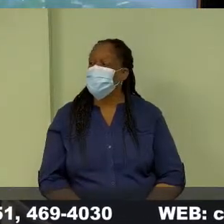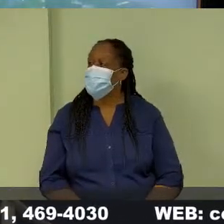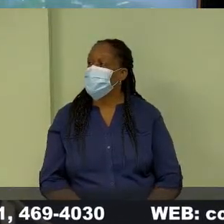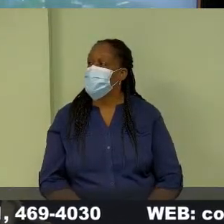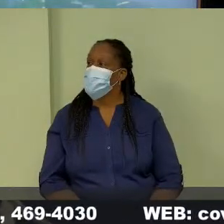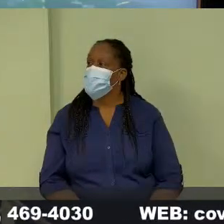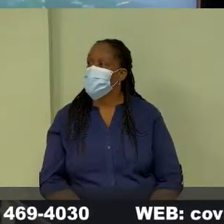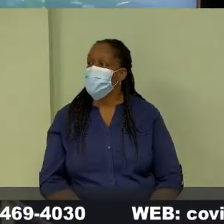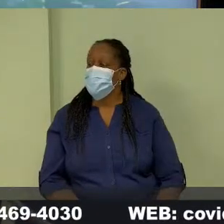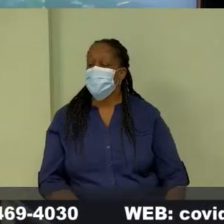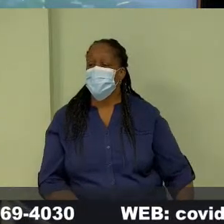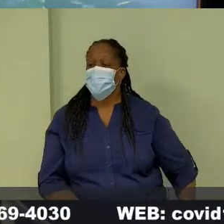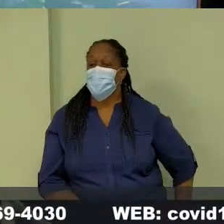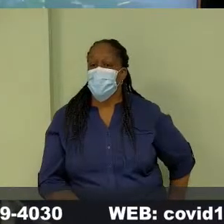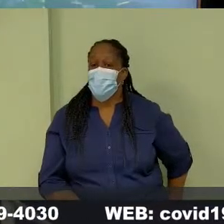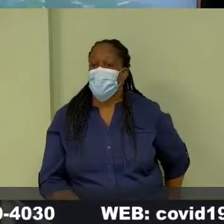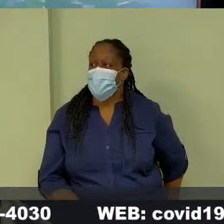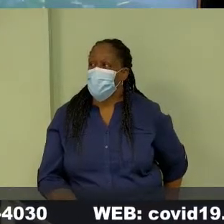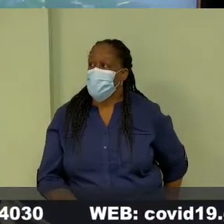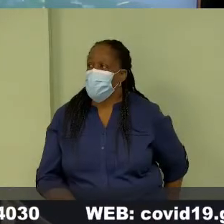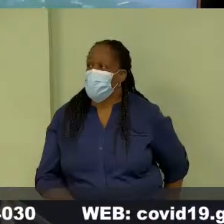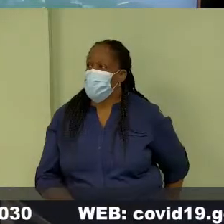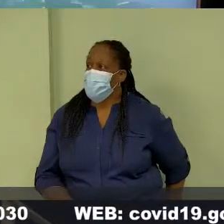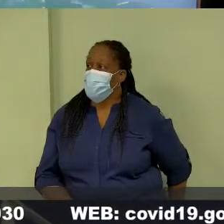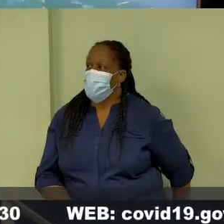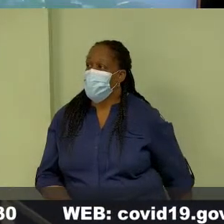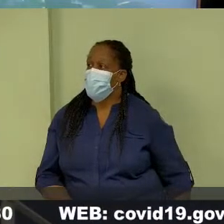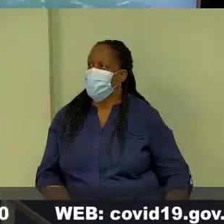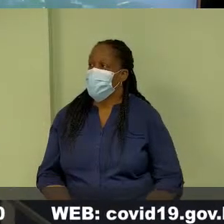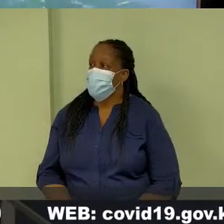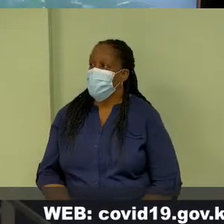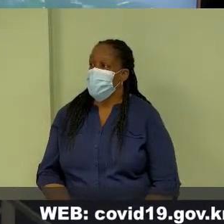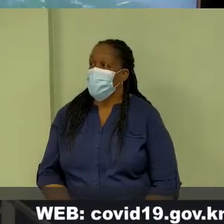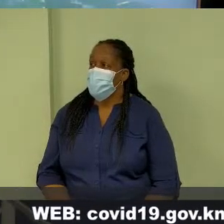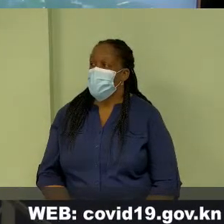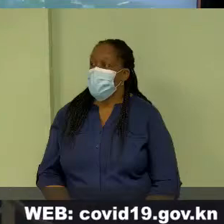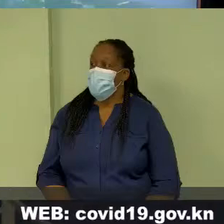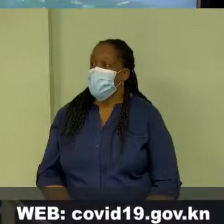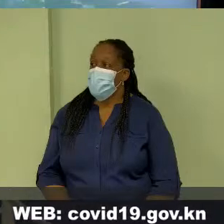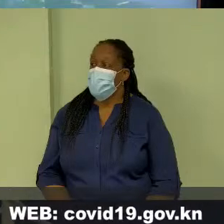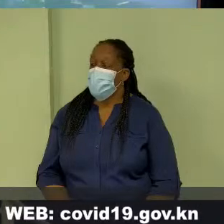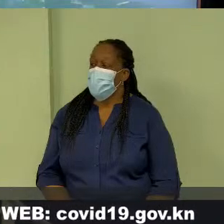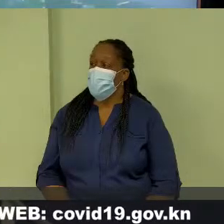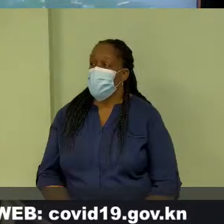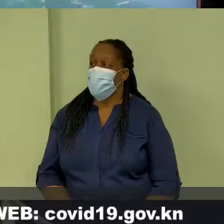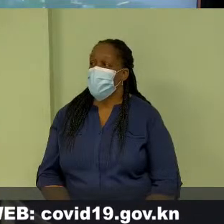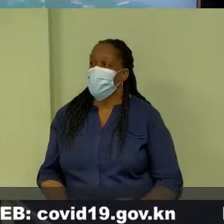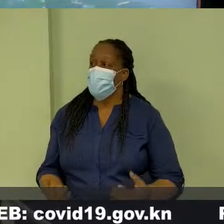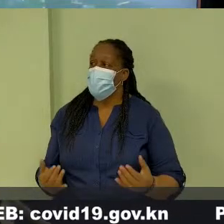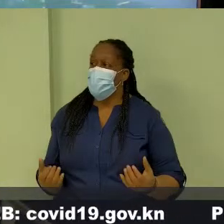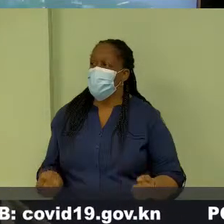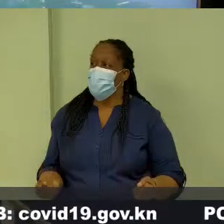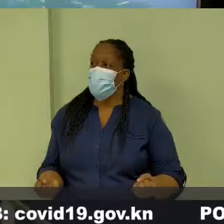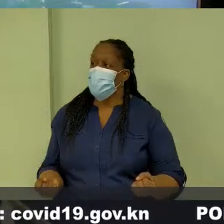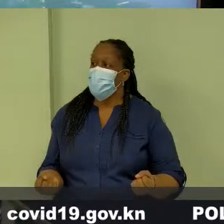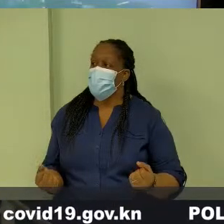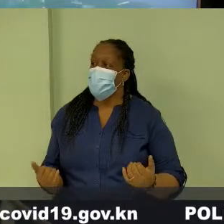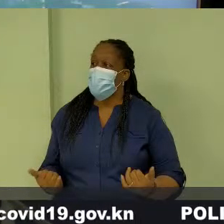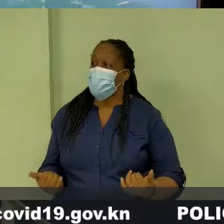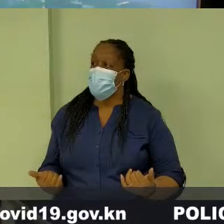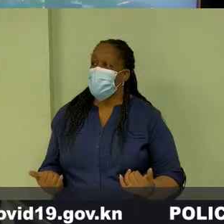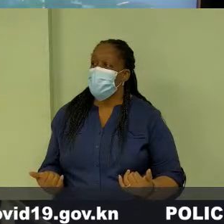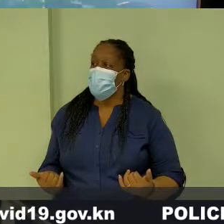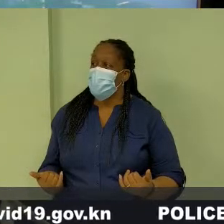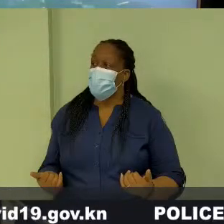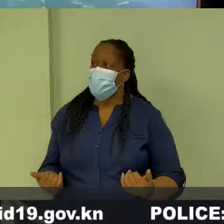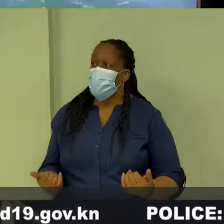Thank you very much, Dr. Laws. Before we proceed, we would just pause for the